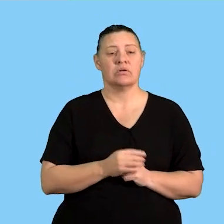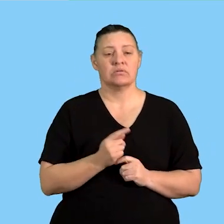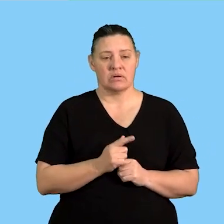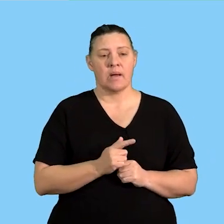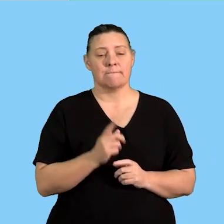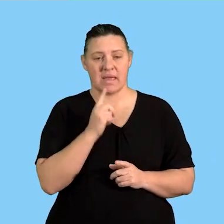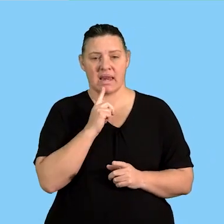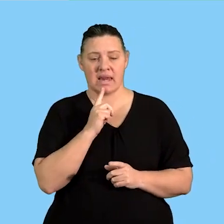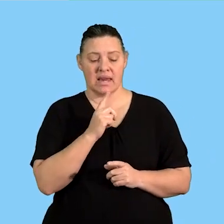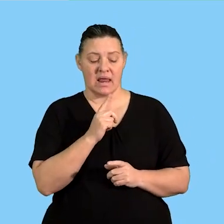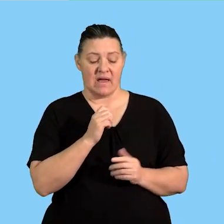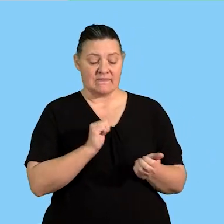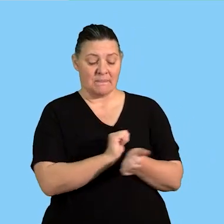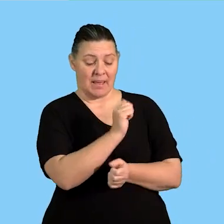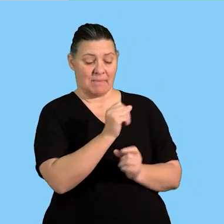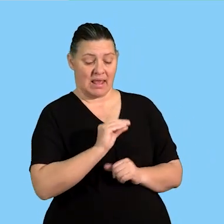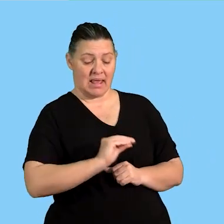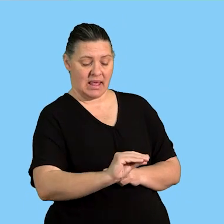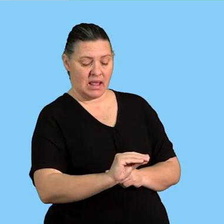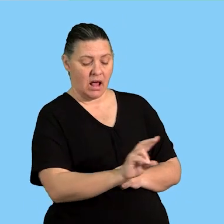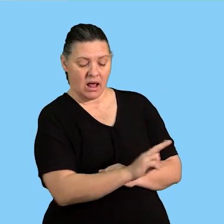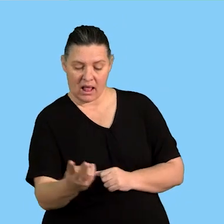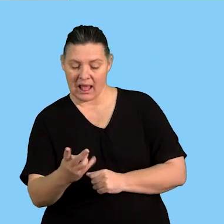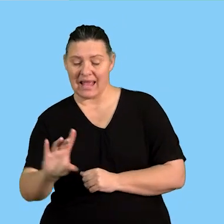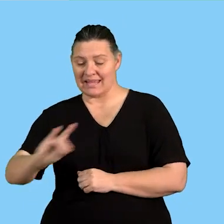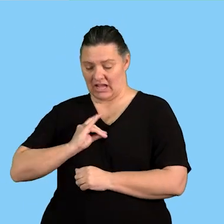liquidation. Liquidity.